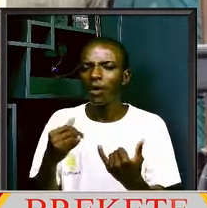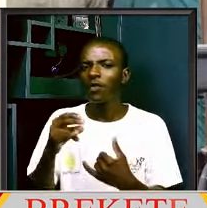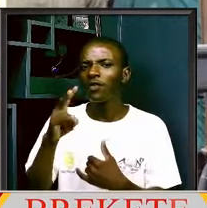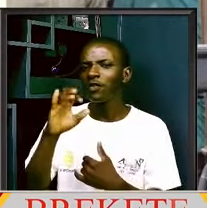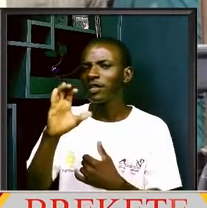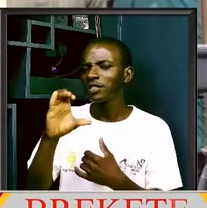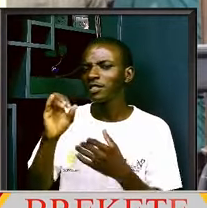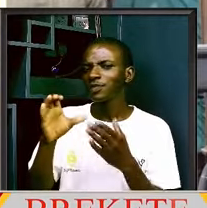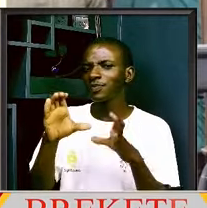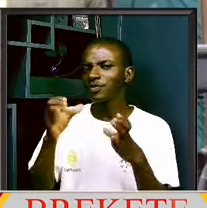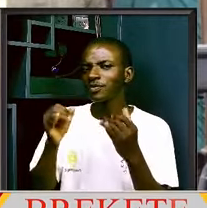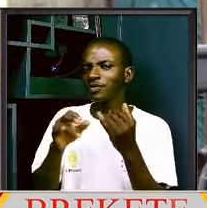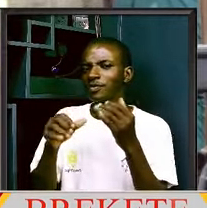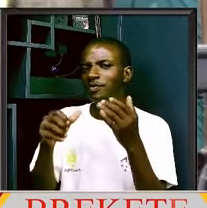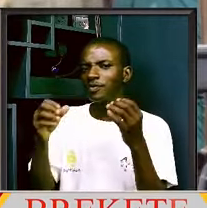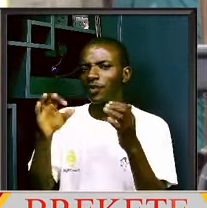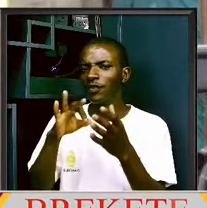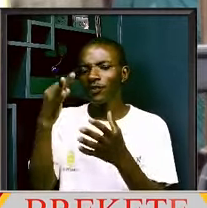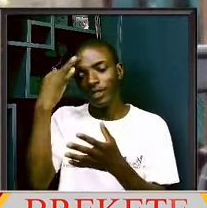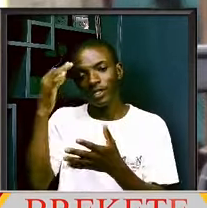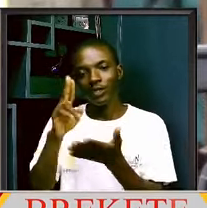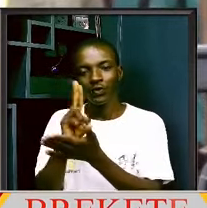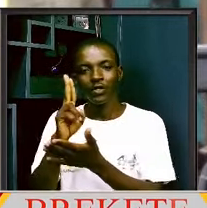VC of Federal University.